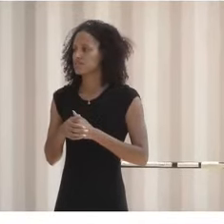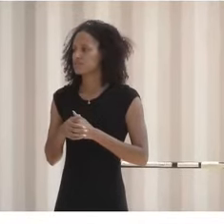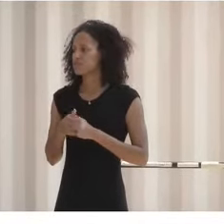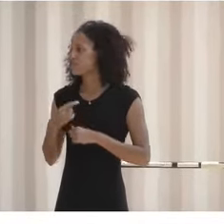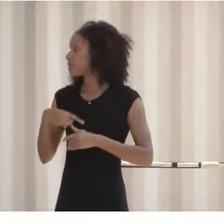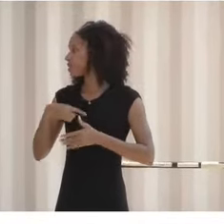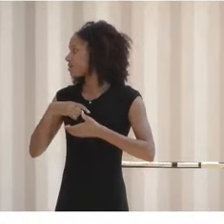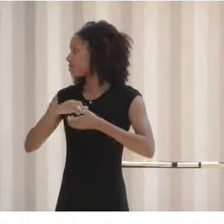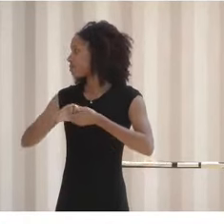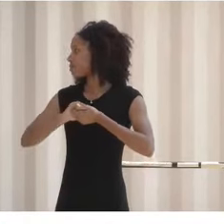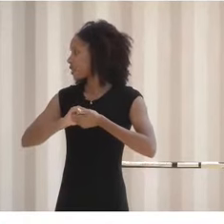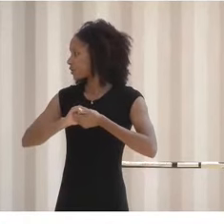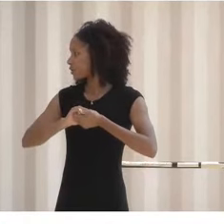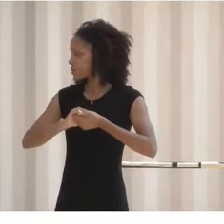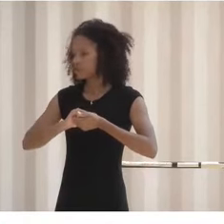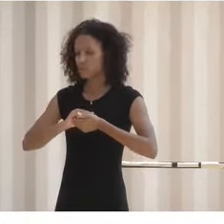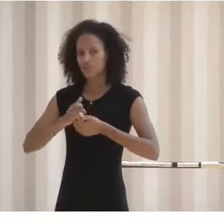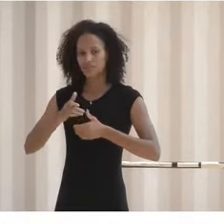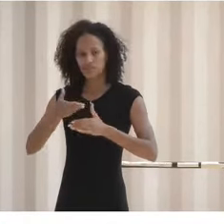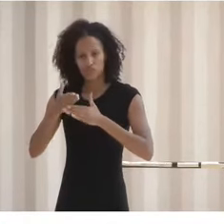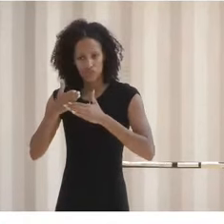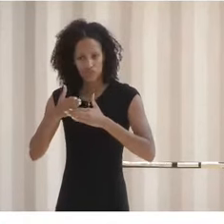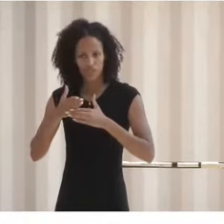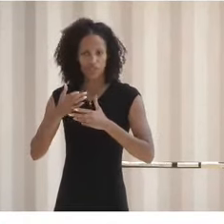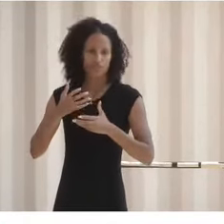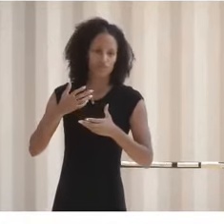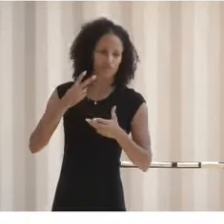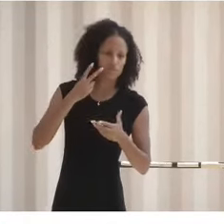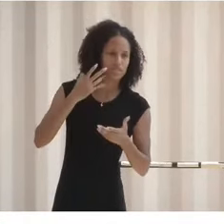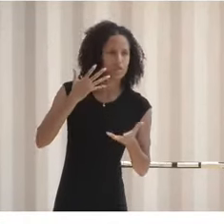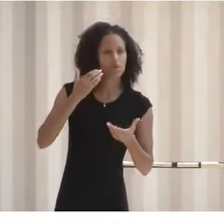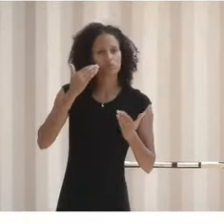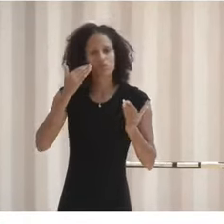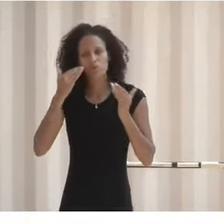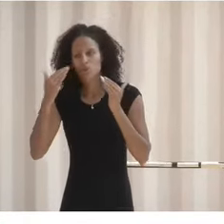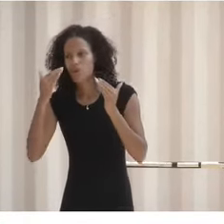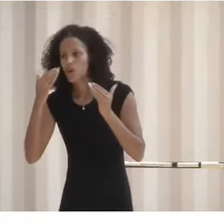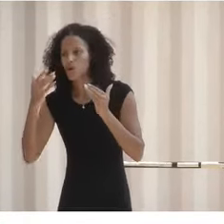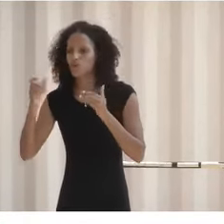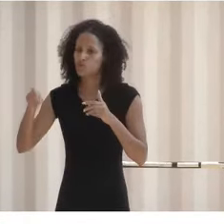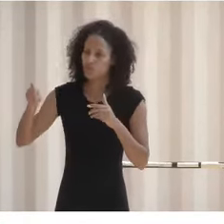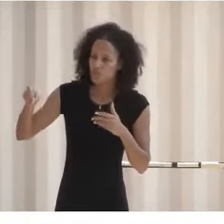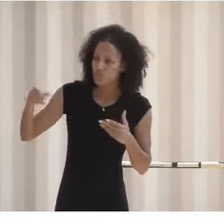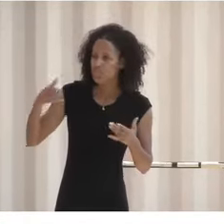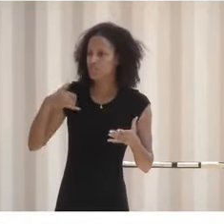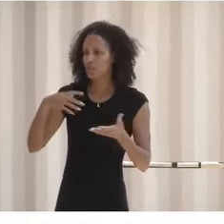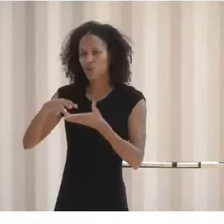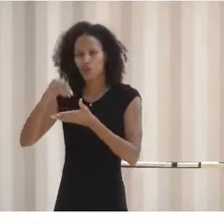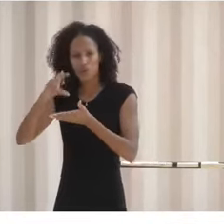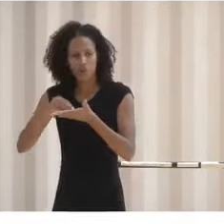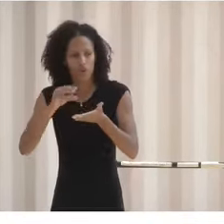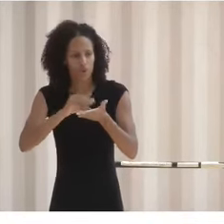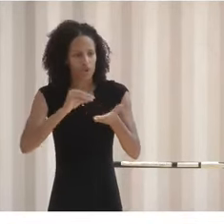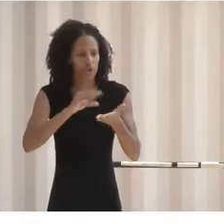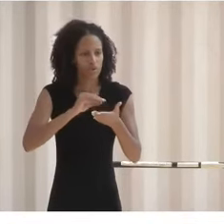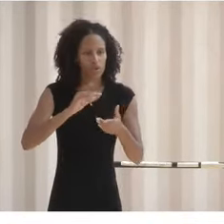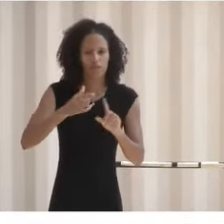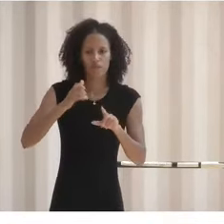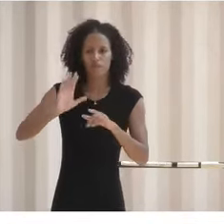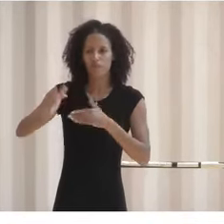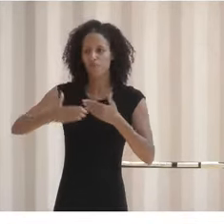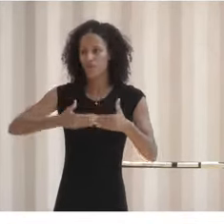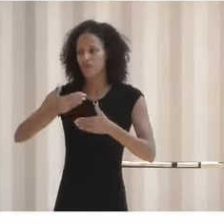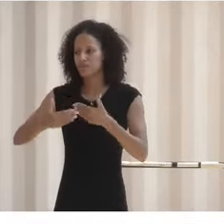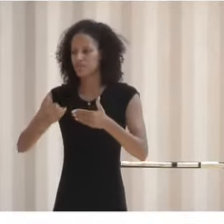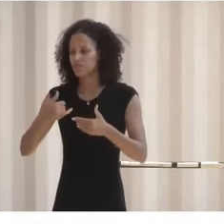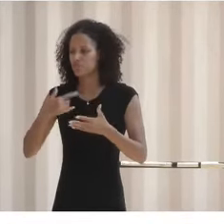partner with women to share what they wanted to know and how do they articulate their needs. And one thing that was clear in that process is